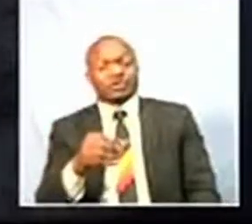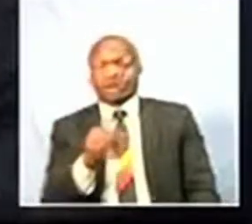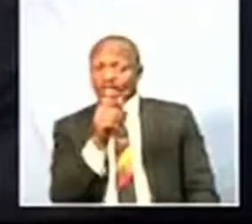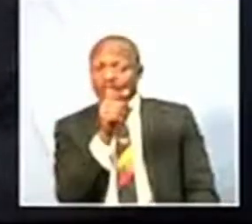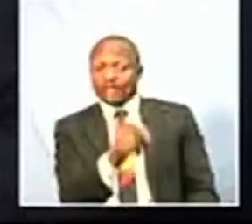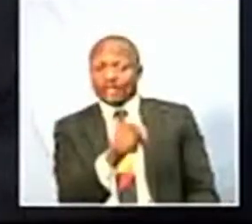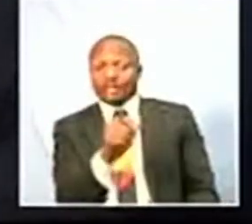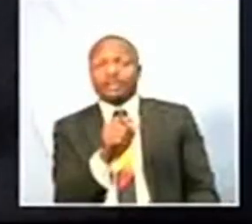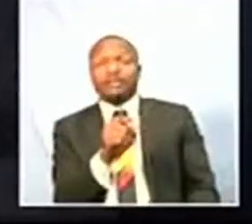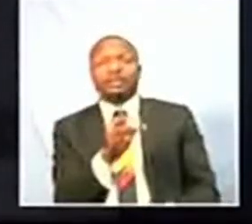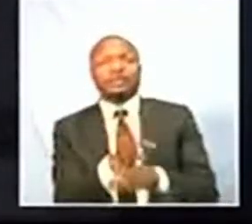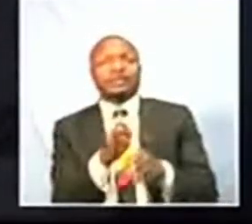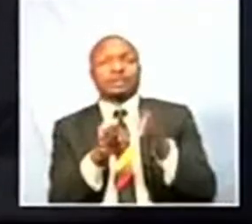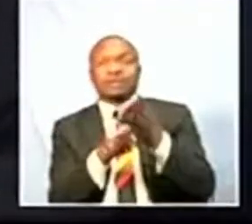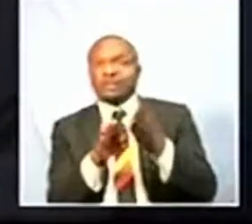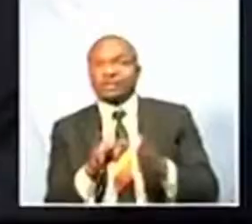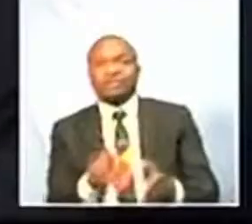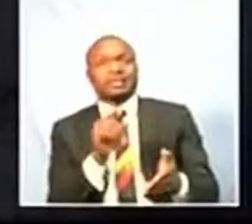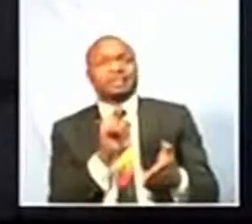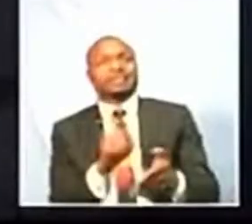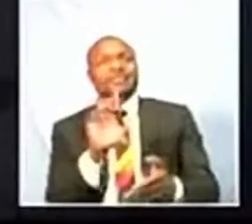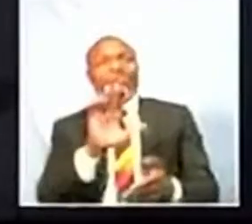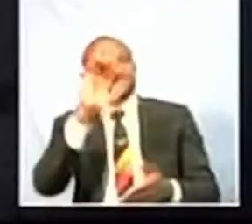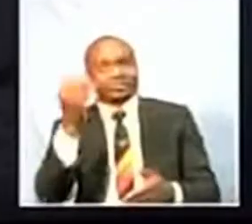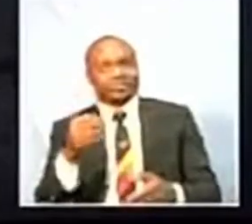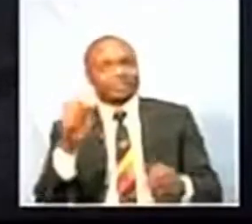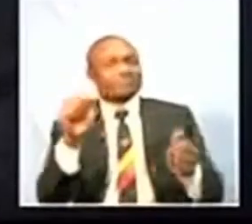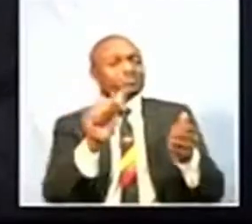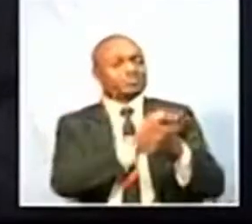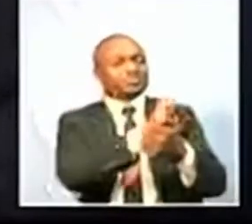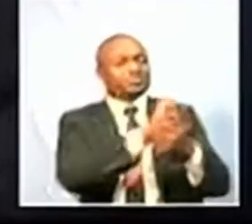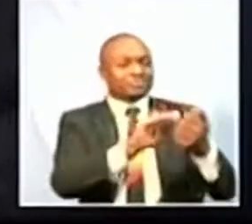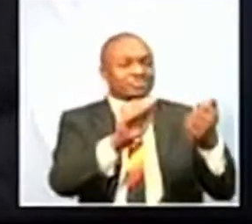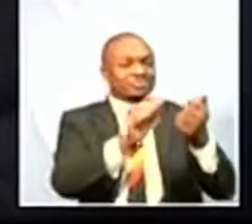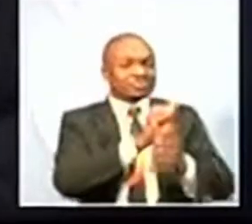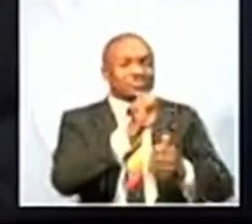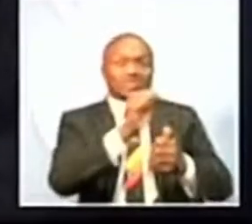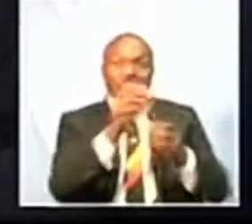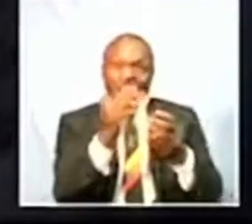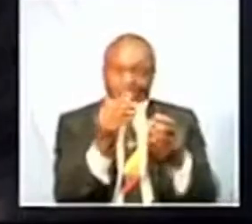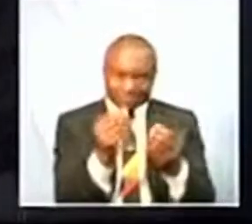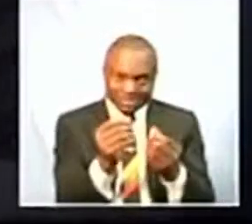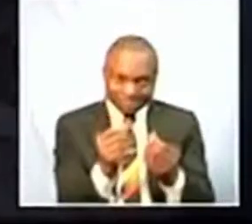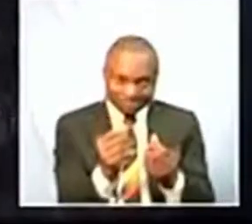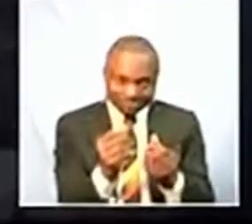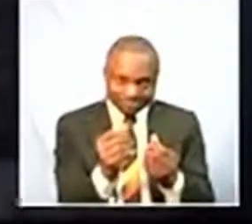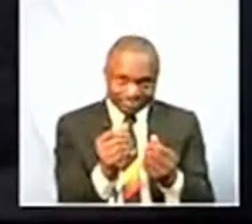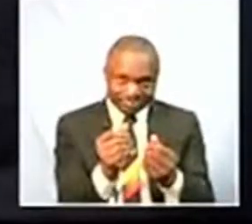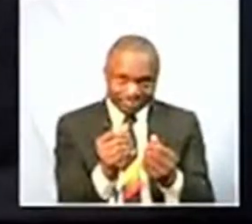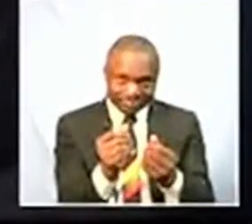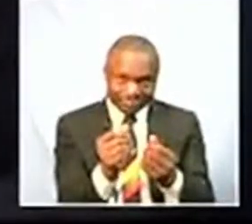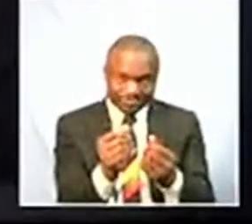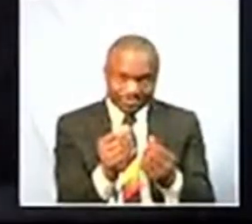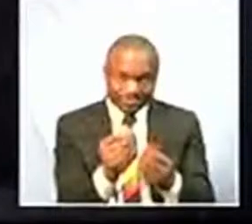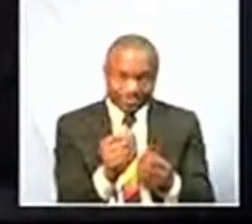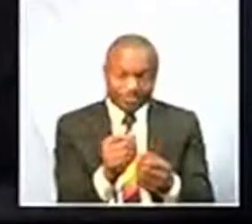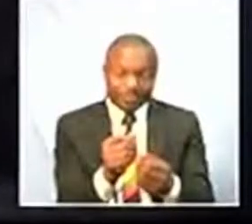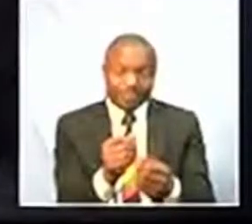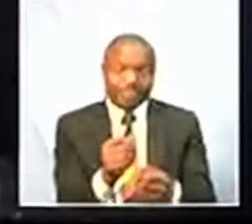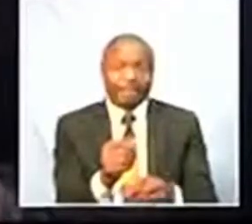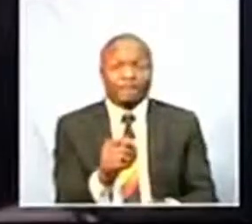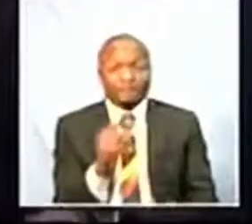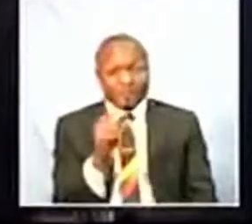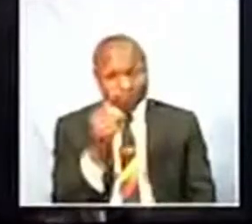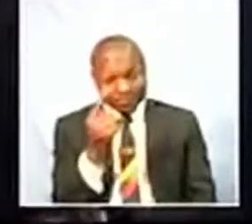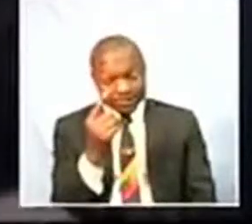that 5% is a defect. It's supposed to be defects correction amount. That is one irregularity. Then the